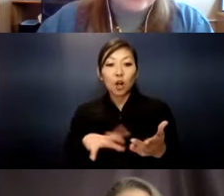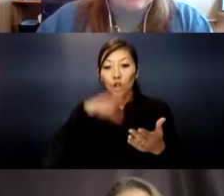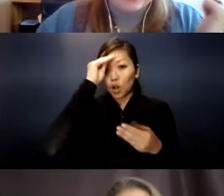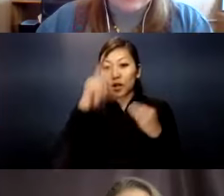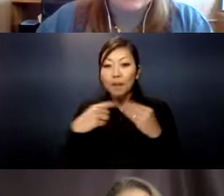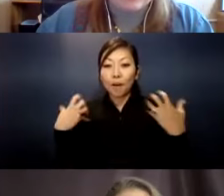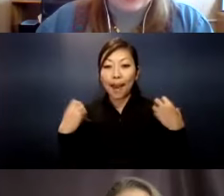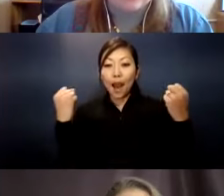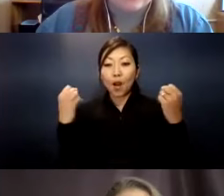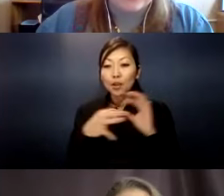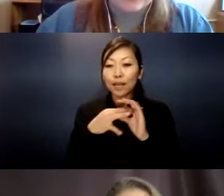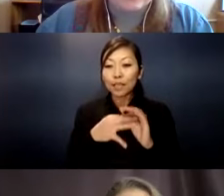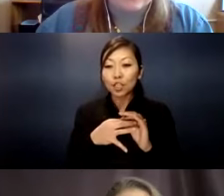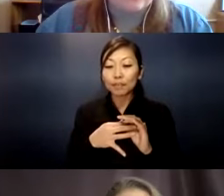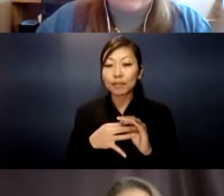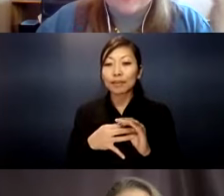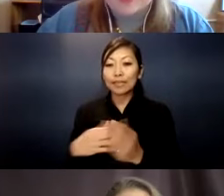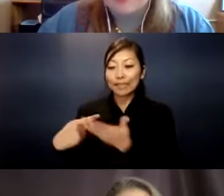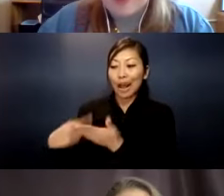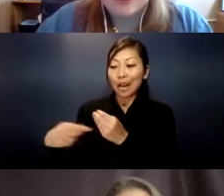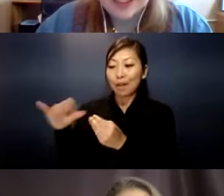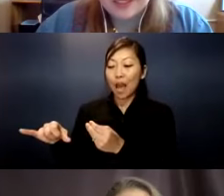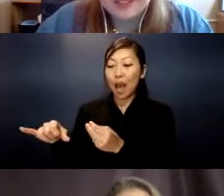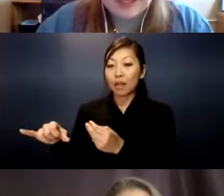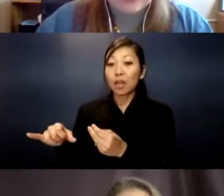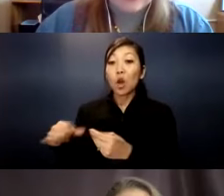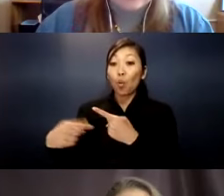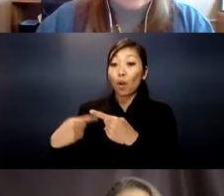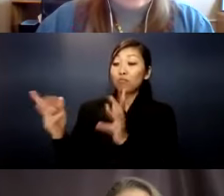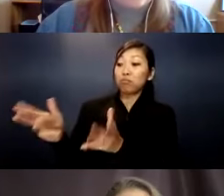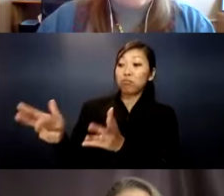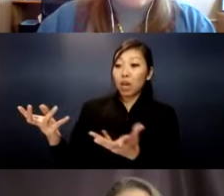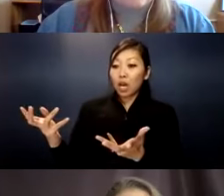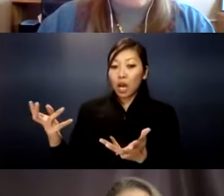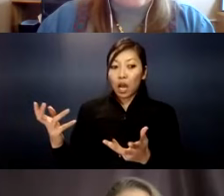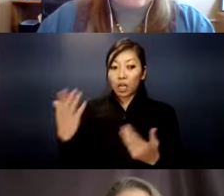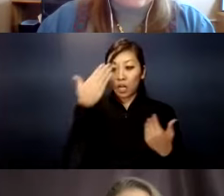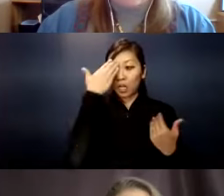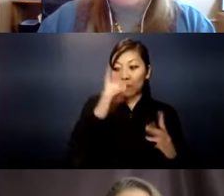to admit when you don't know something. Don't pretend like you have all the answers.